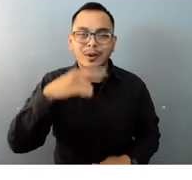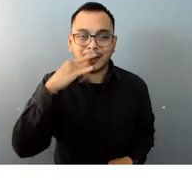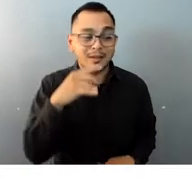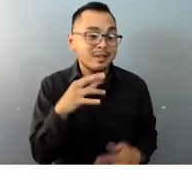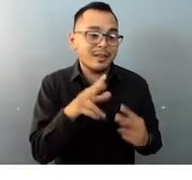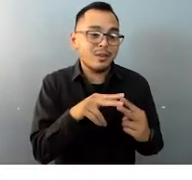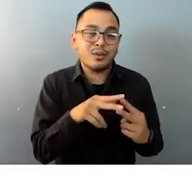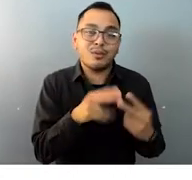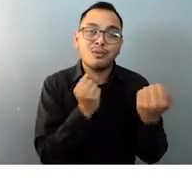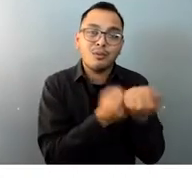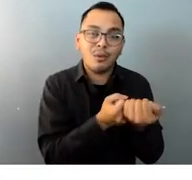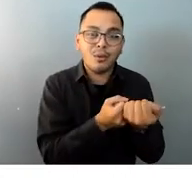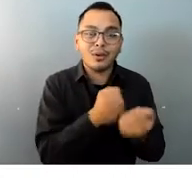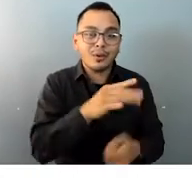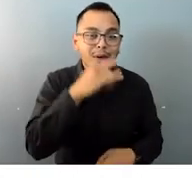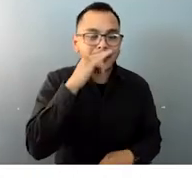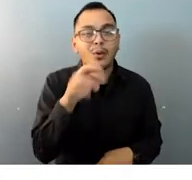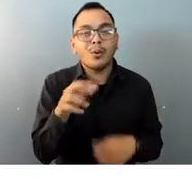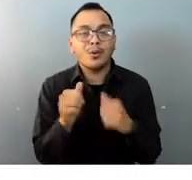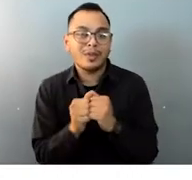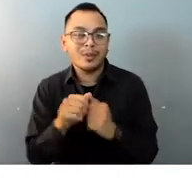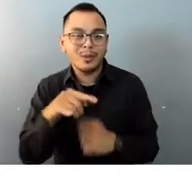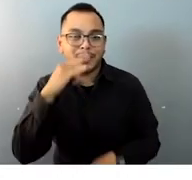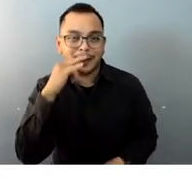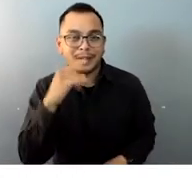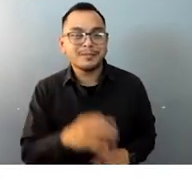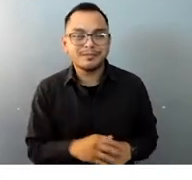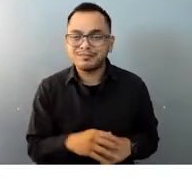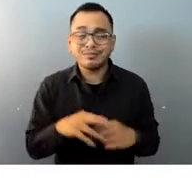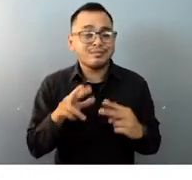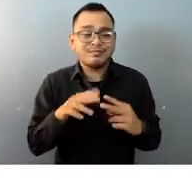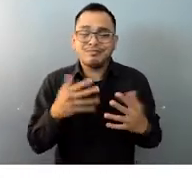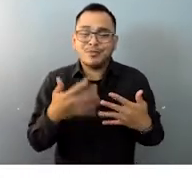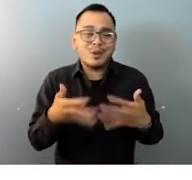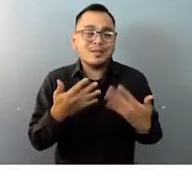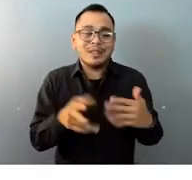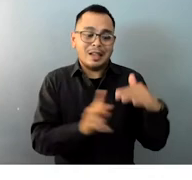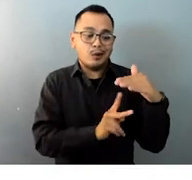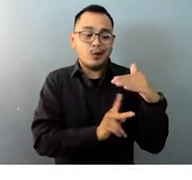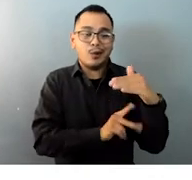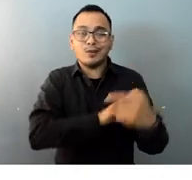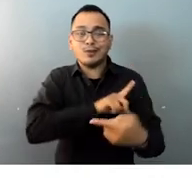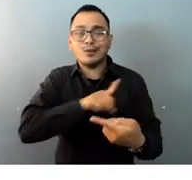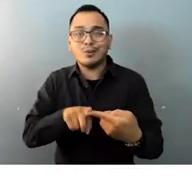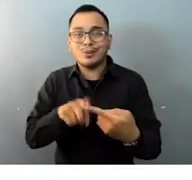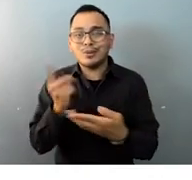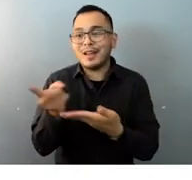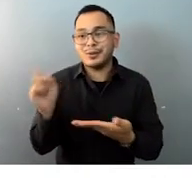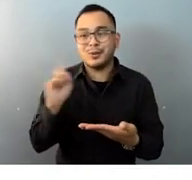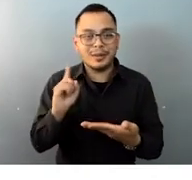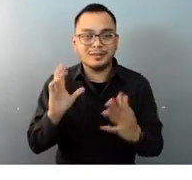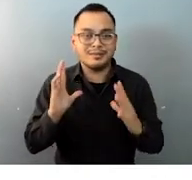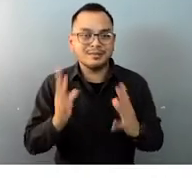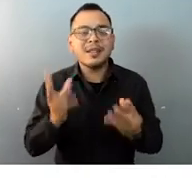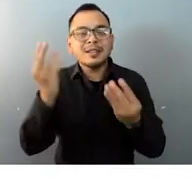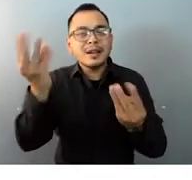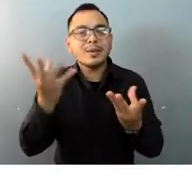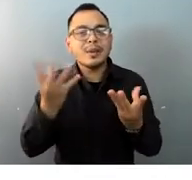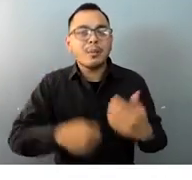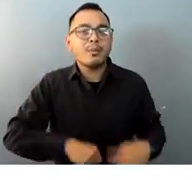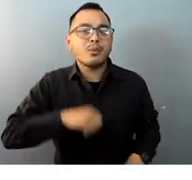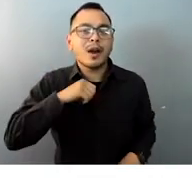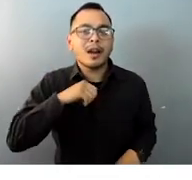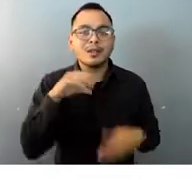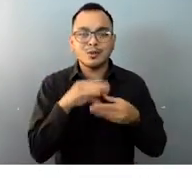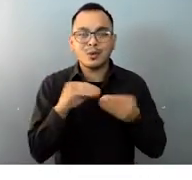pride around your child, either for your child or with your child. It can be anything from kindergarten to last